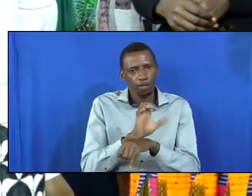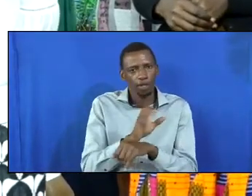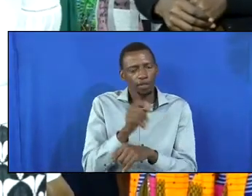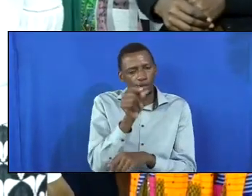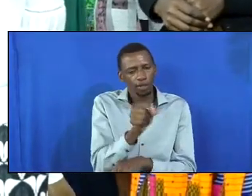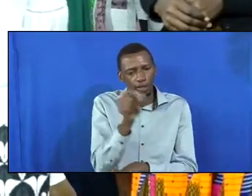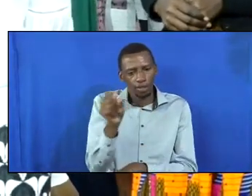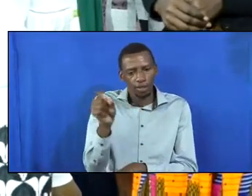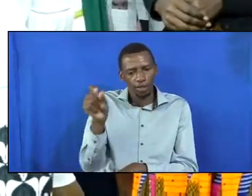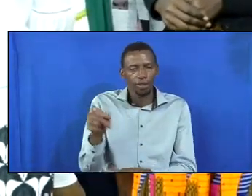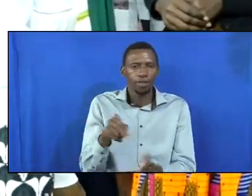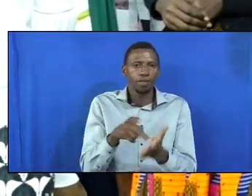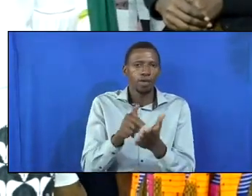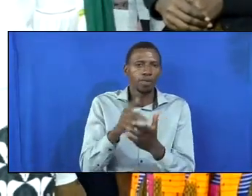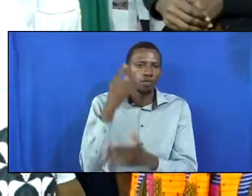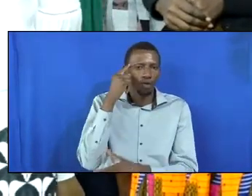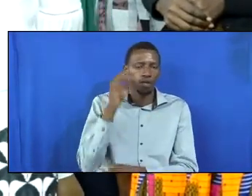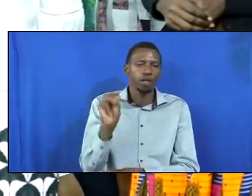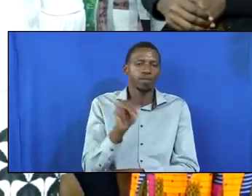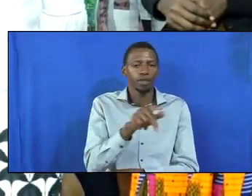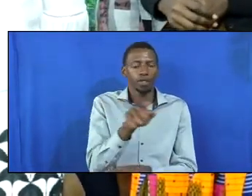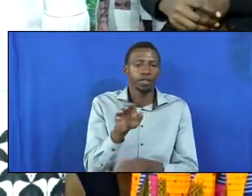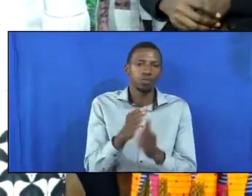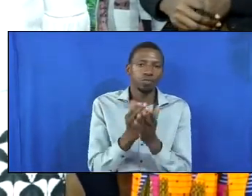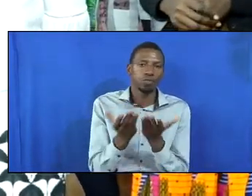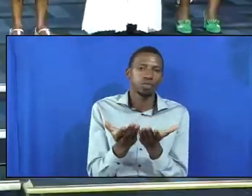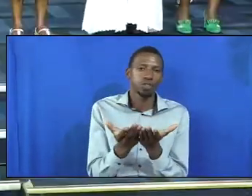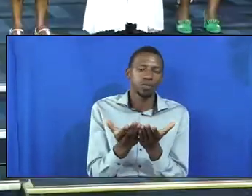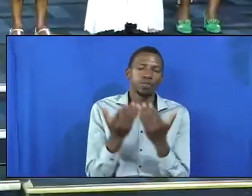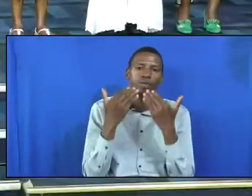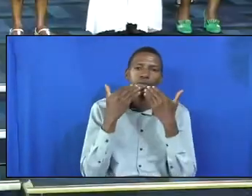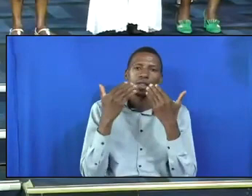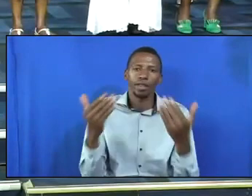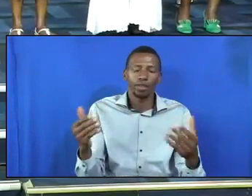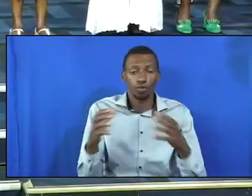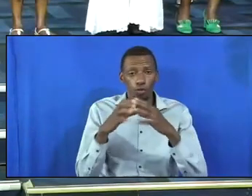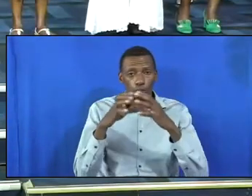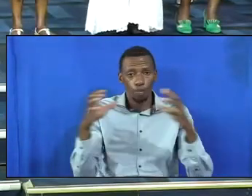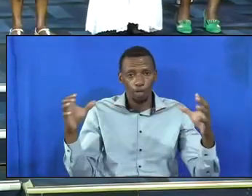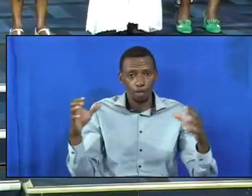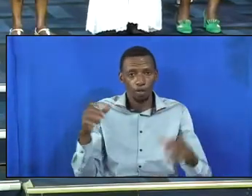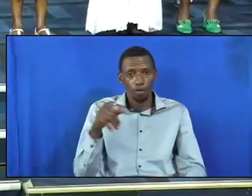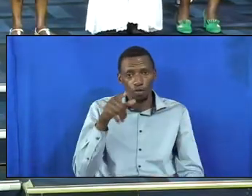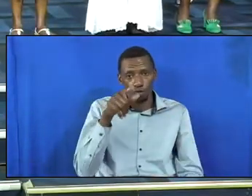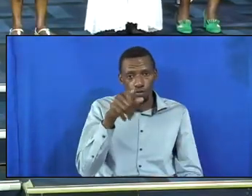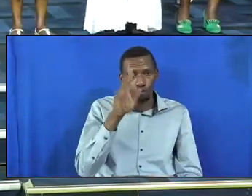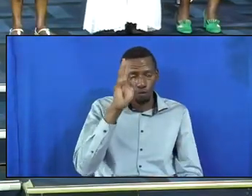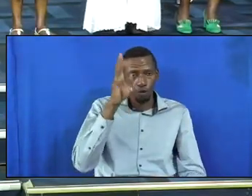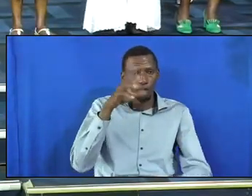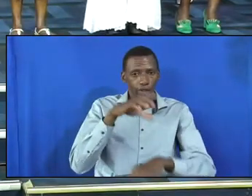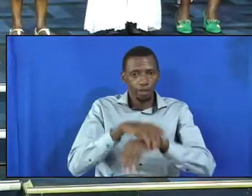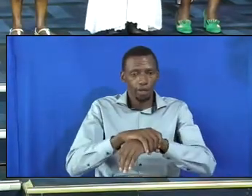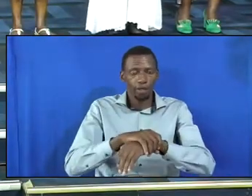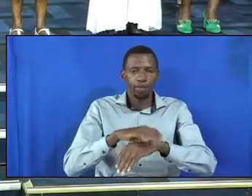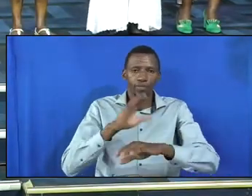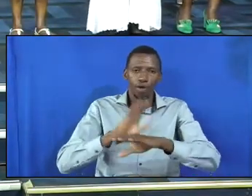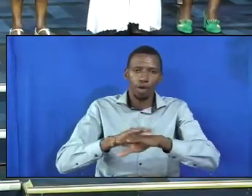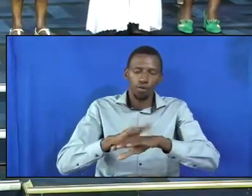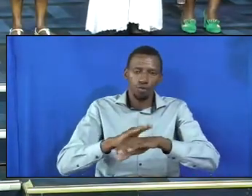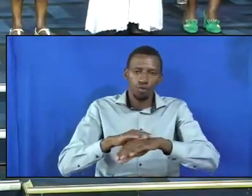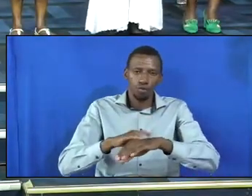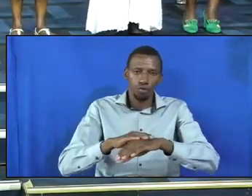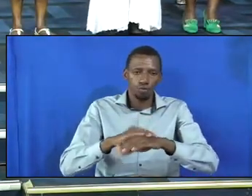that. So thank you very much. And you will take a proper record.